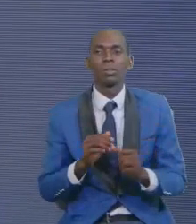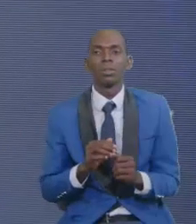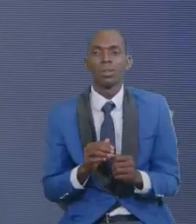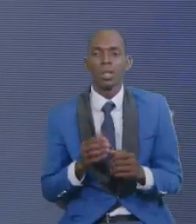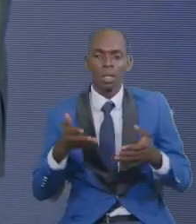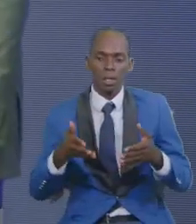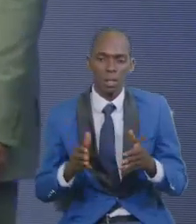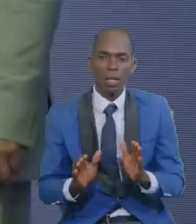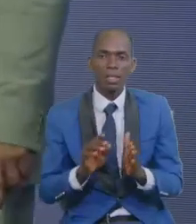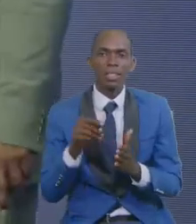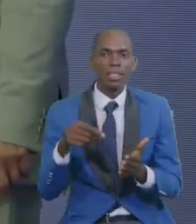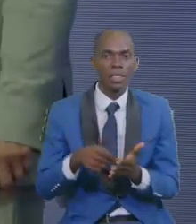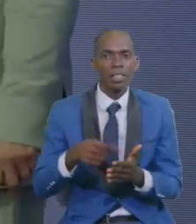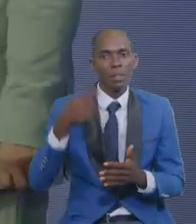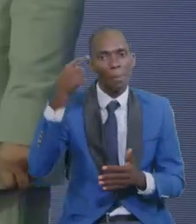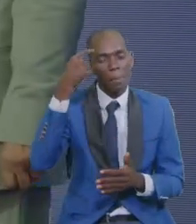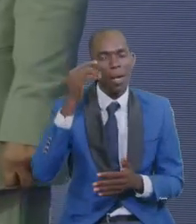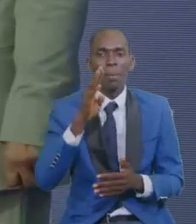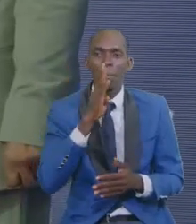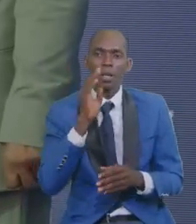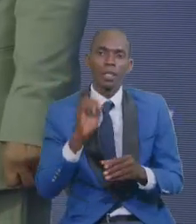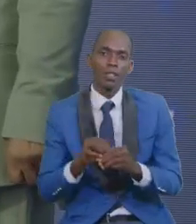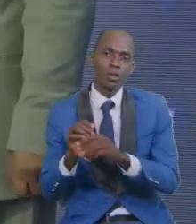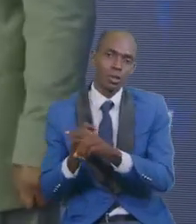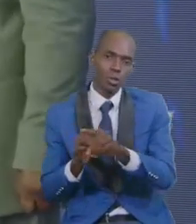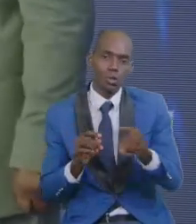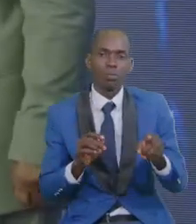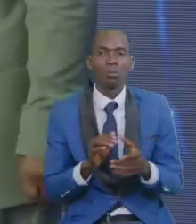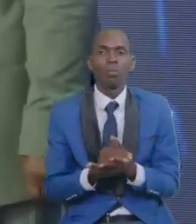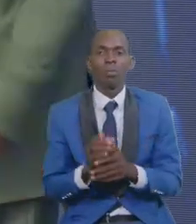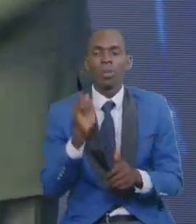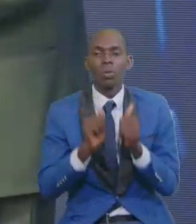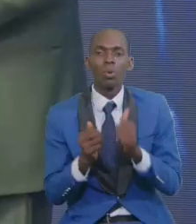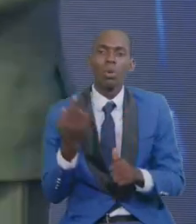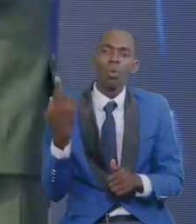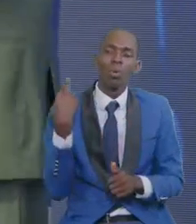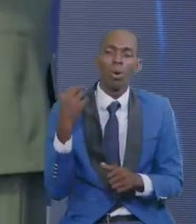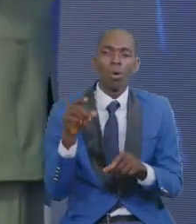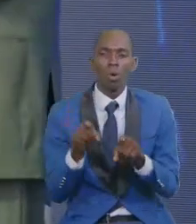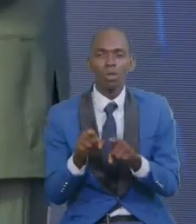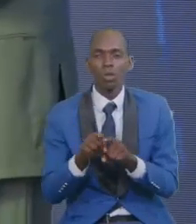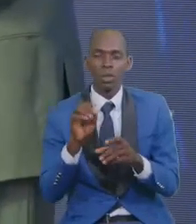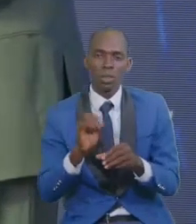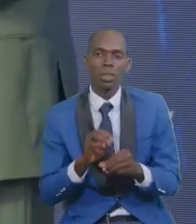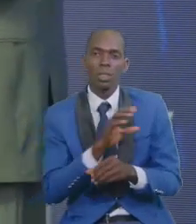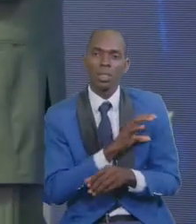Let this mind be in you, which was also in Christ Jesus.